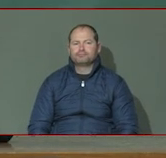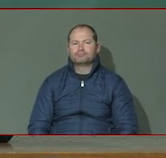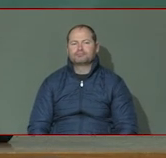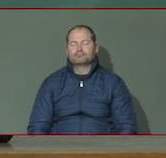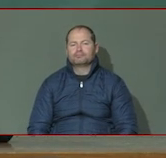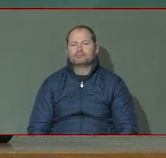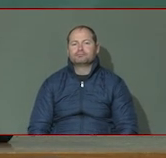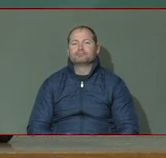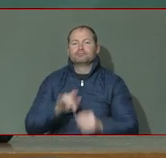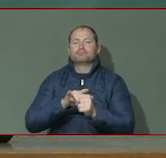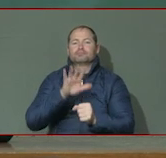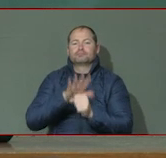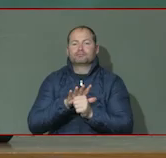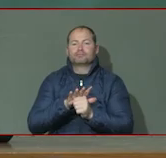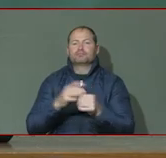For Cola,